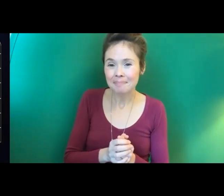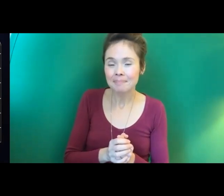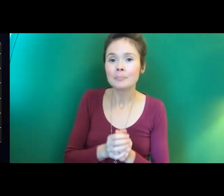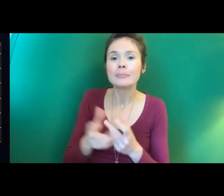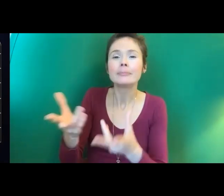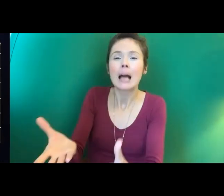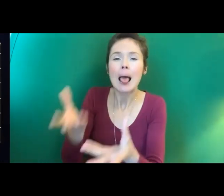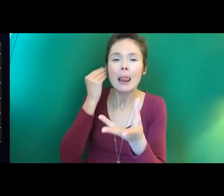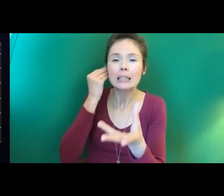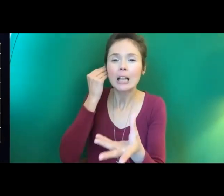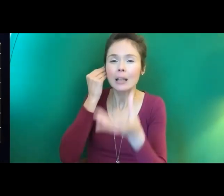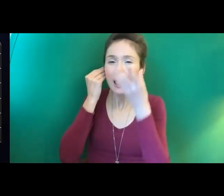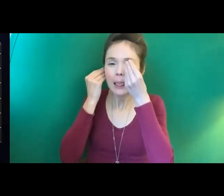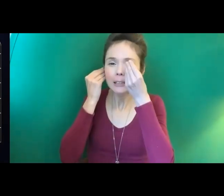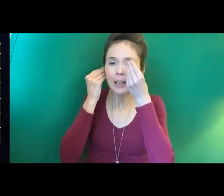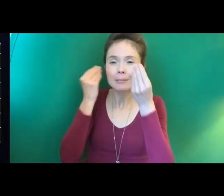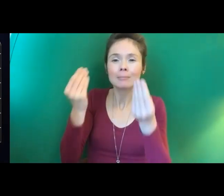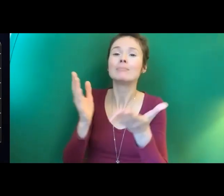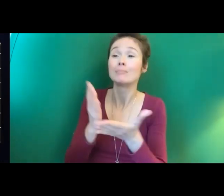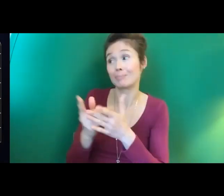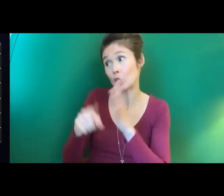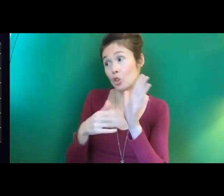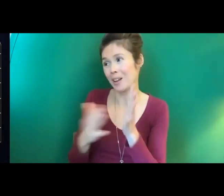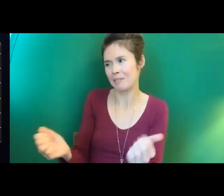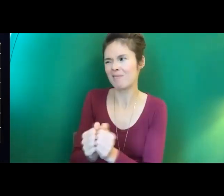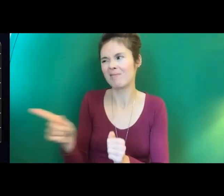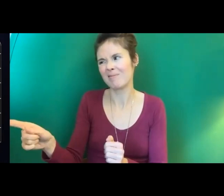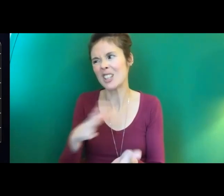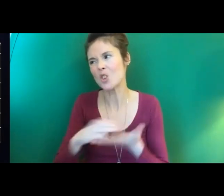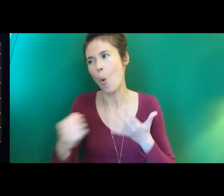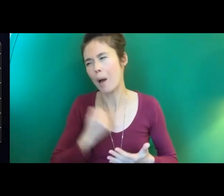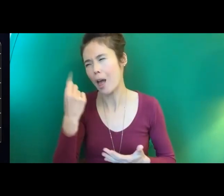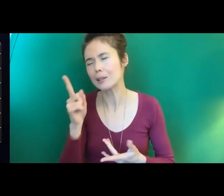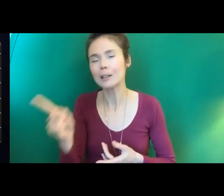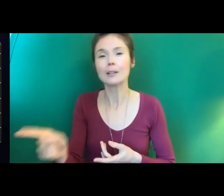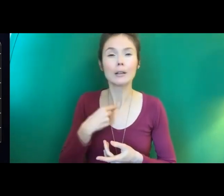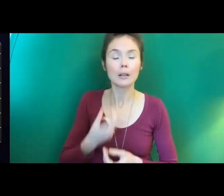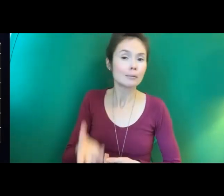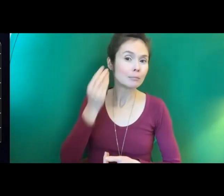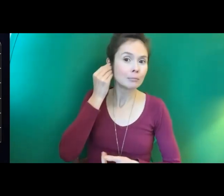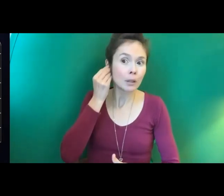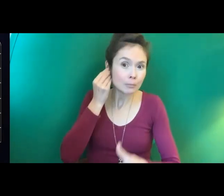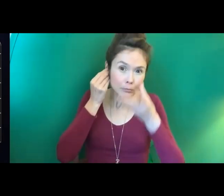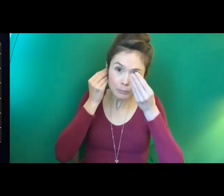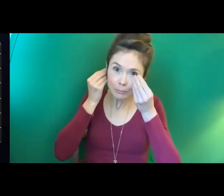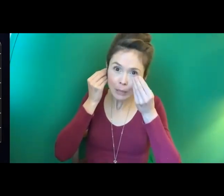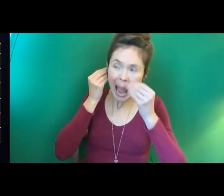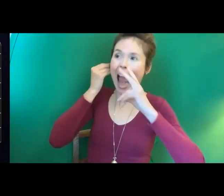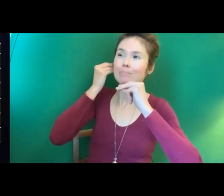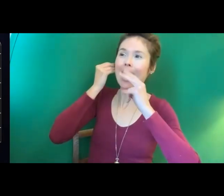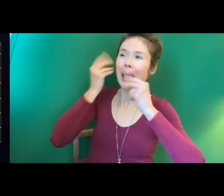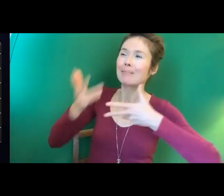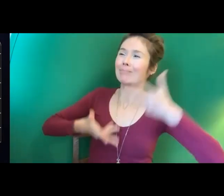Listen, like John said, I think you can nick that slide from me. Listen with your ears and do less talking. And